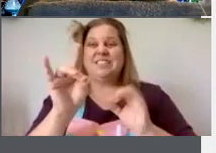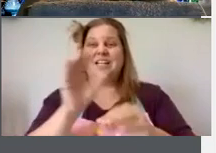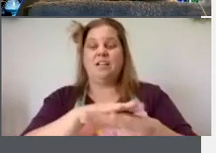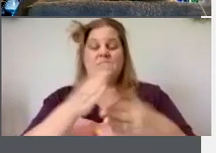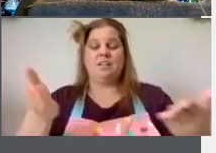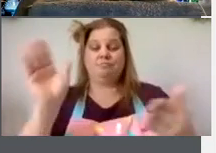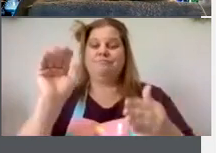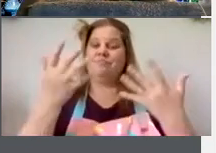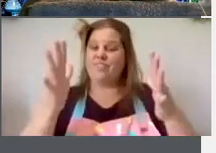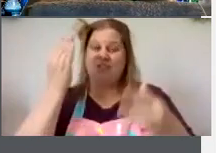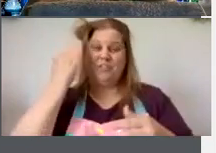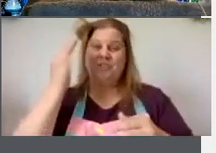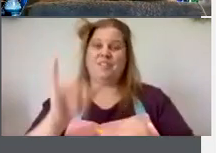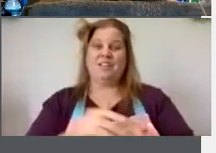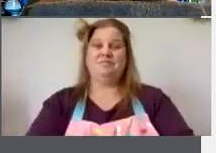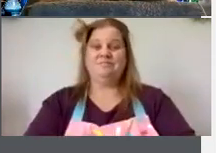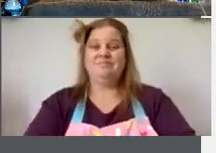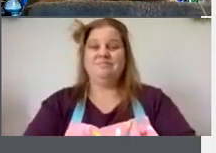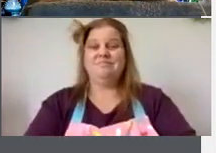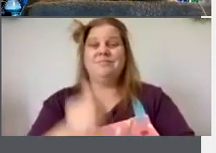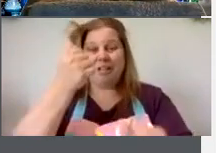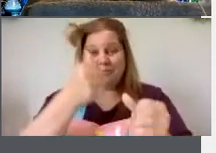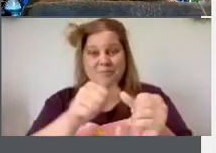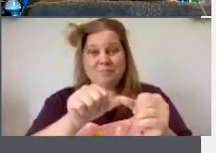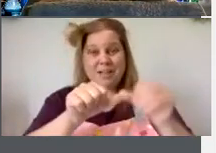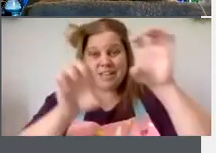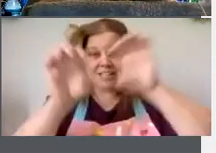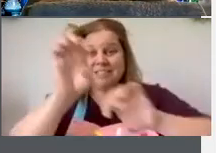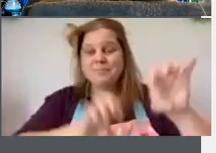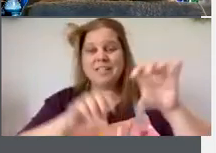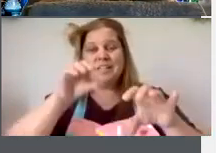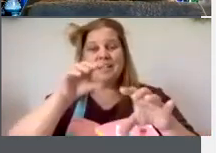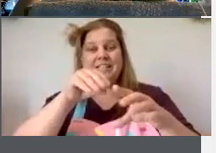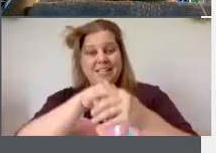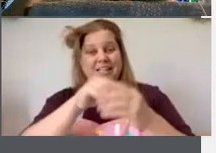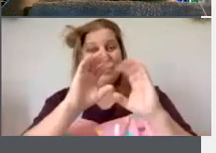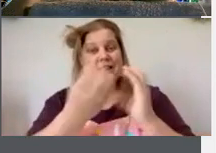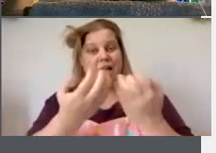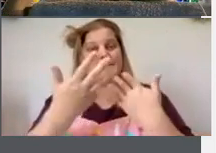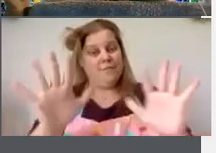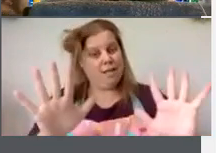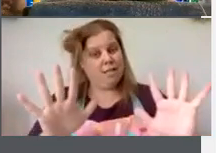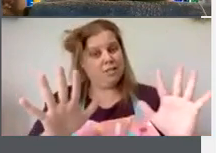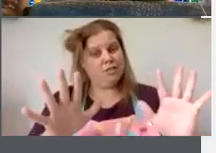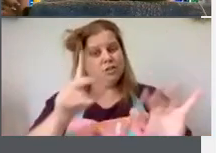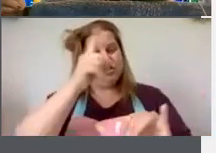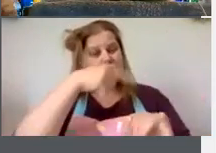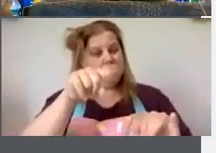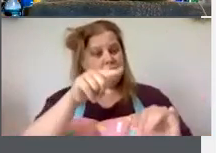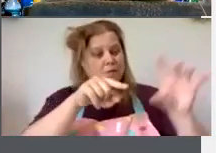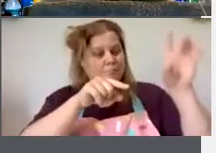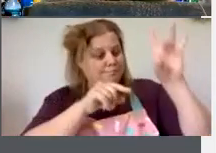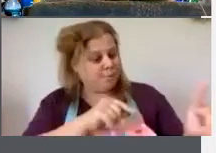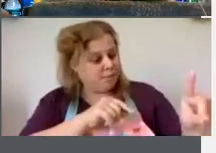that. And remember, we've done that experiment in class. We checked on different things to see if